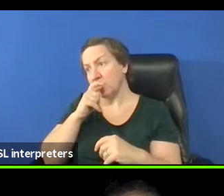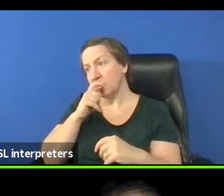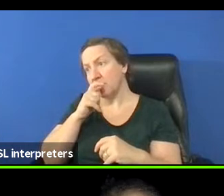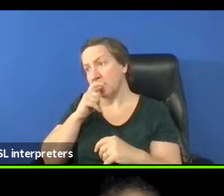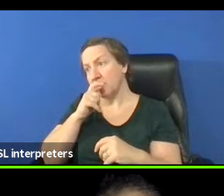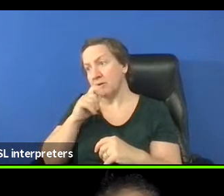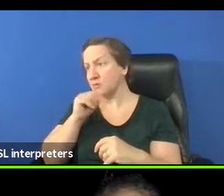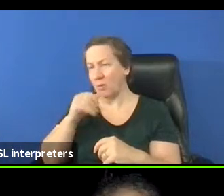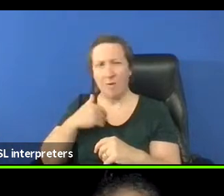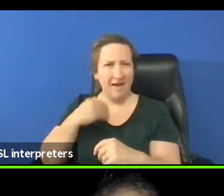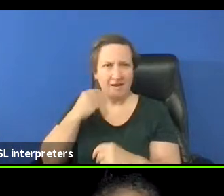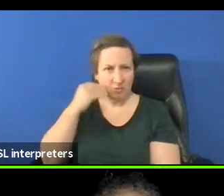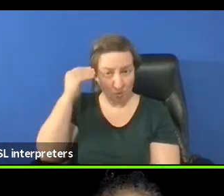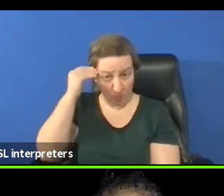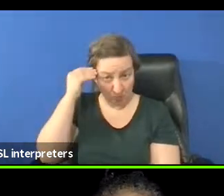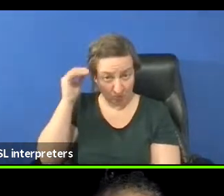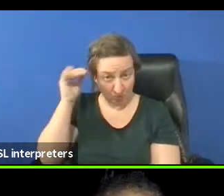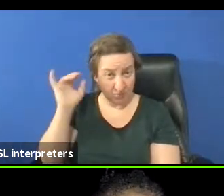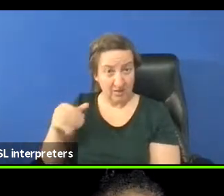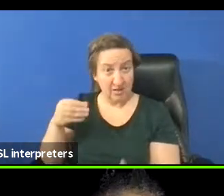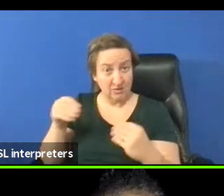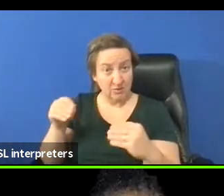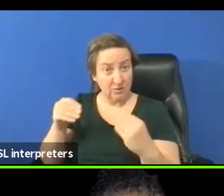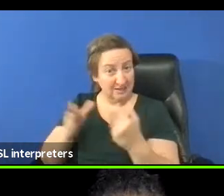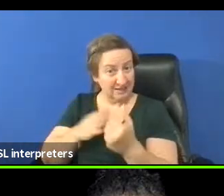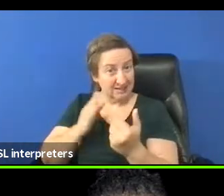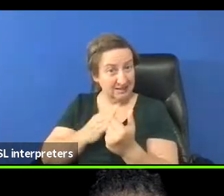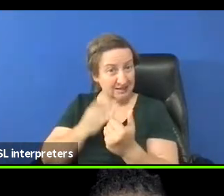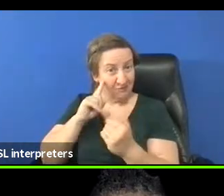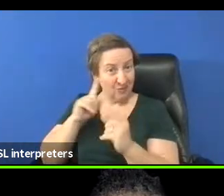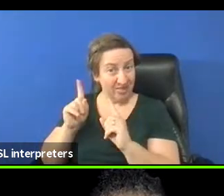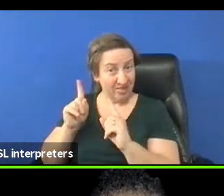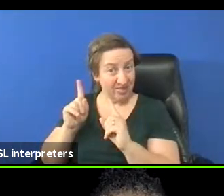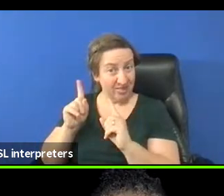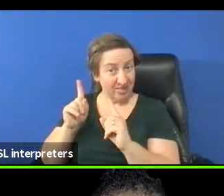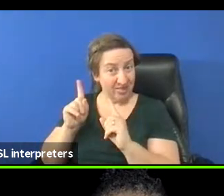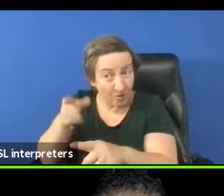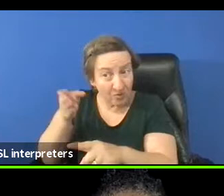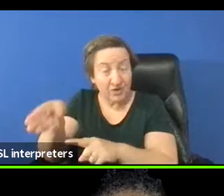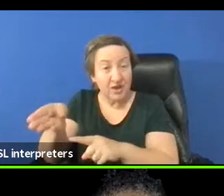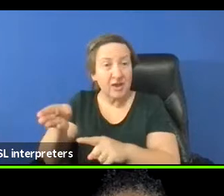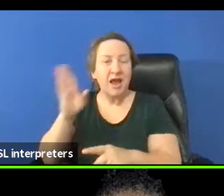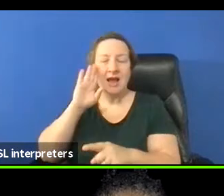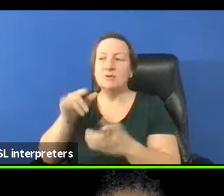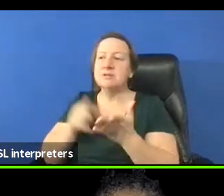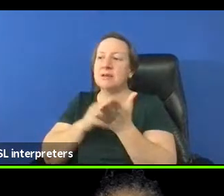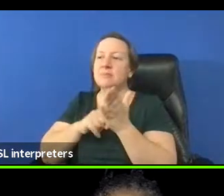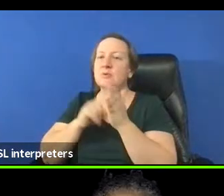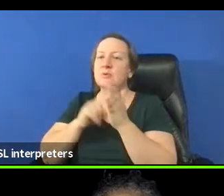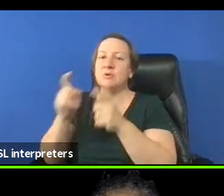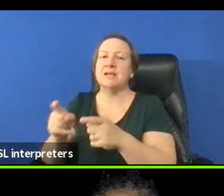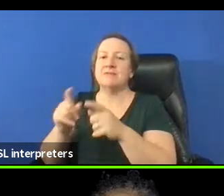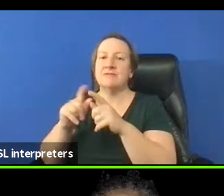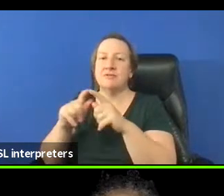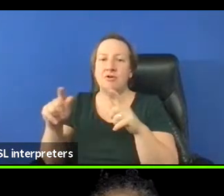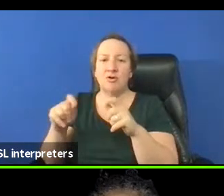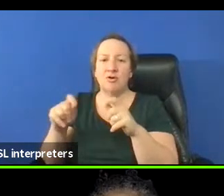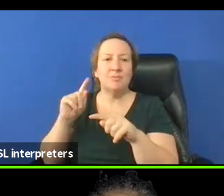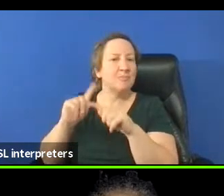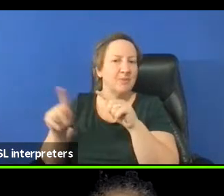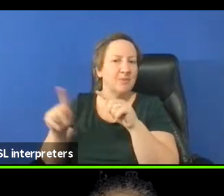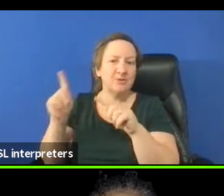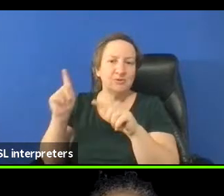don't have homes, are these stores convenient for them to get to? I know sometimes we give gift cards, but you can't get to the